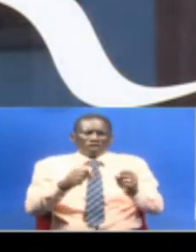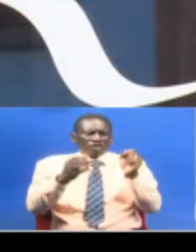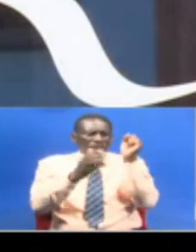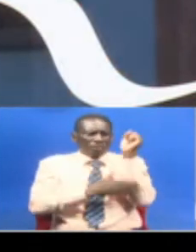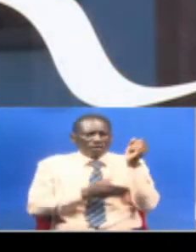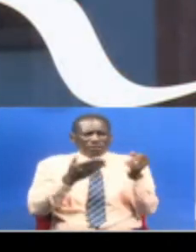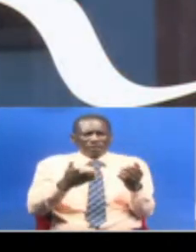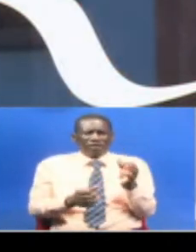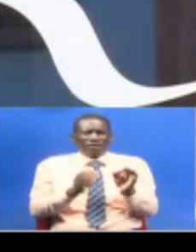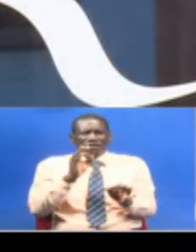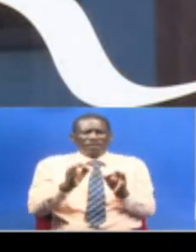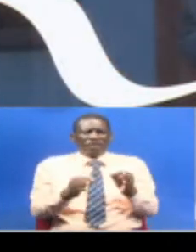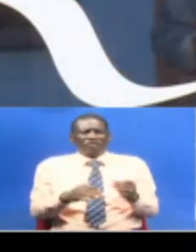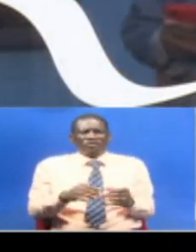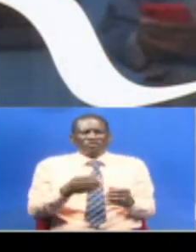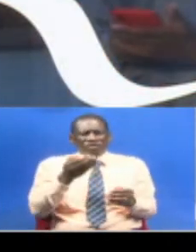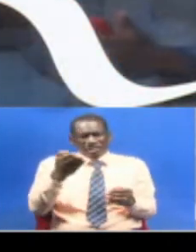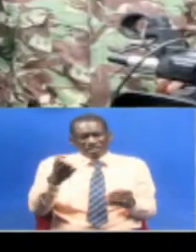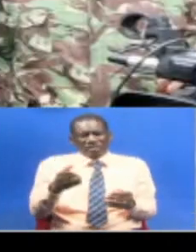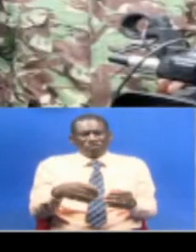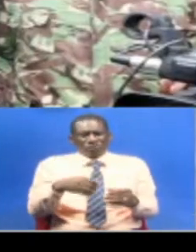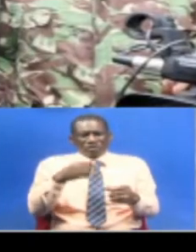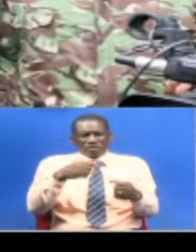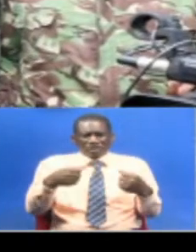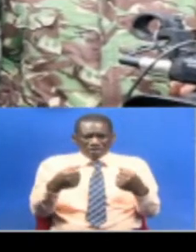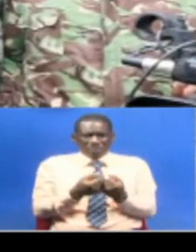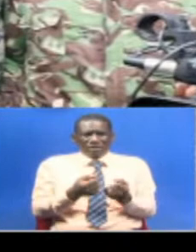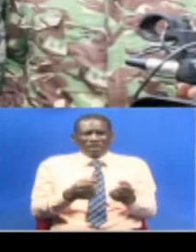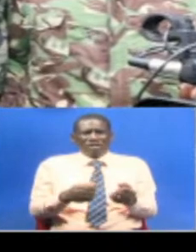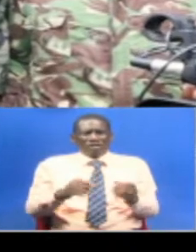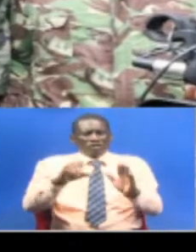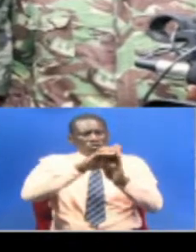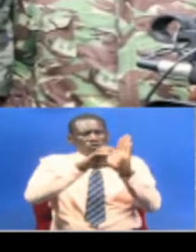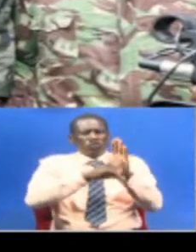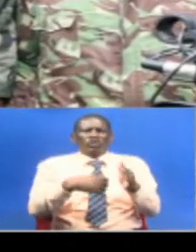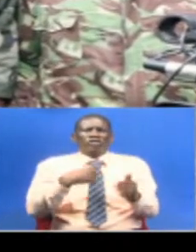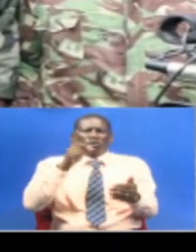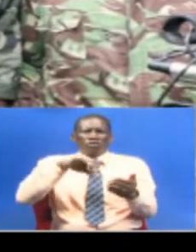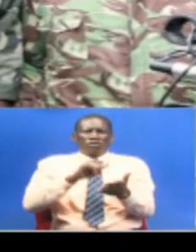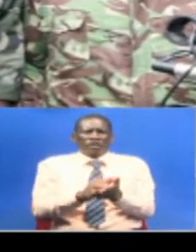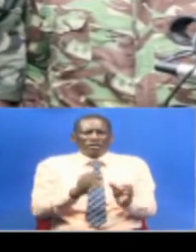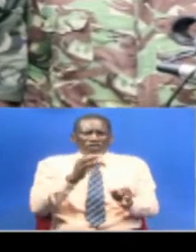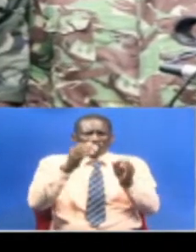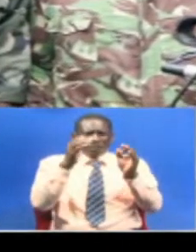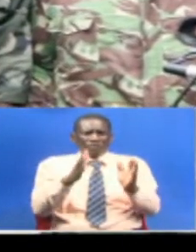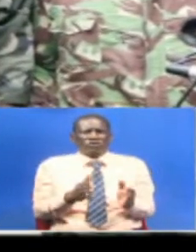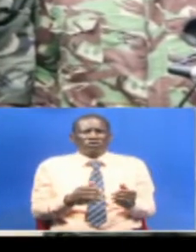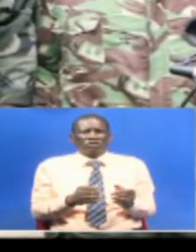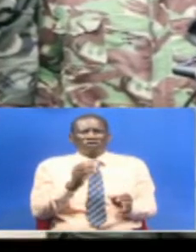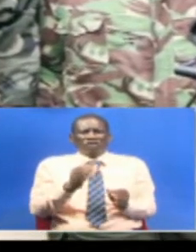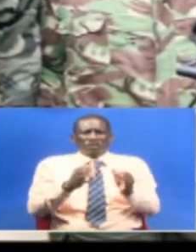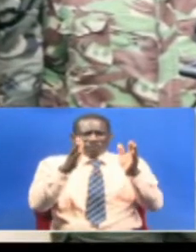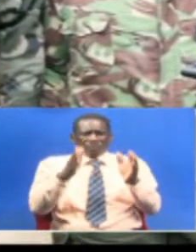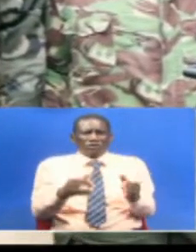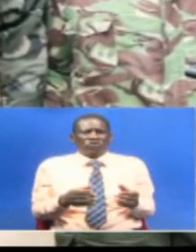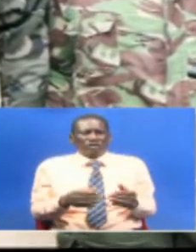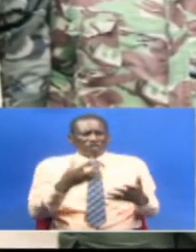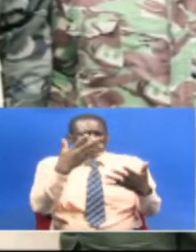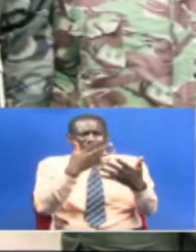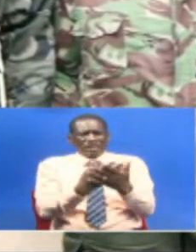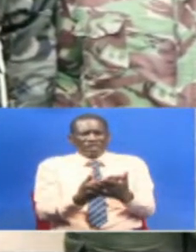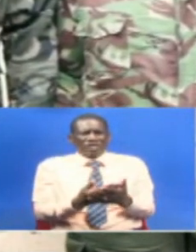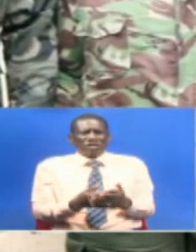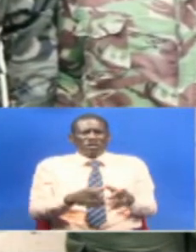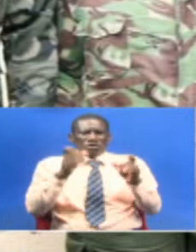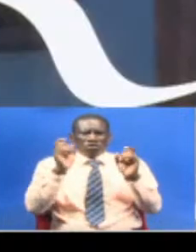all any such a thing were to happen. The Constitution provides that when someone is being arrested, you have